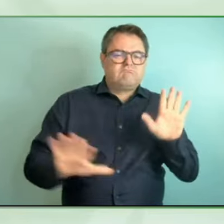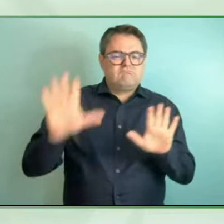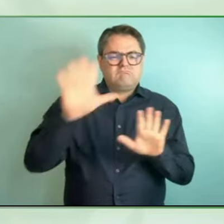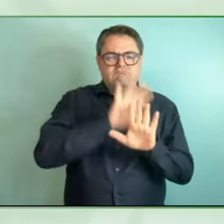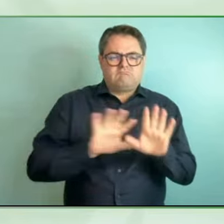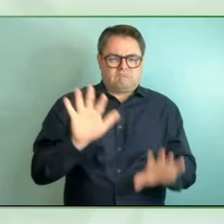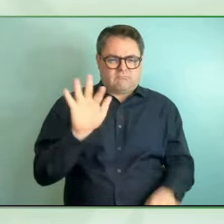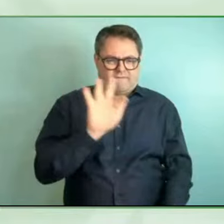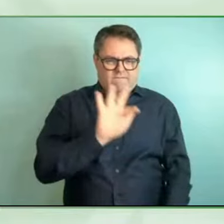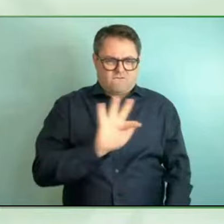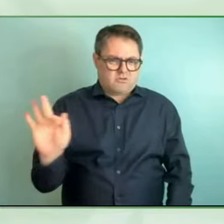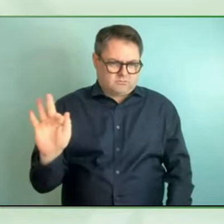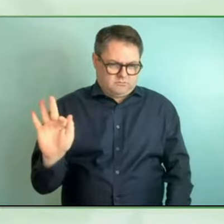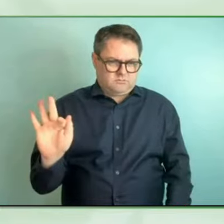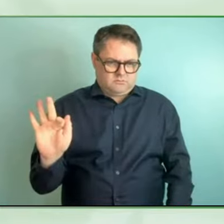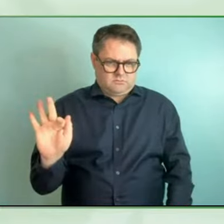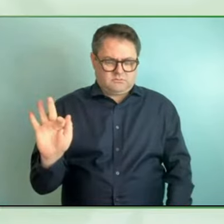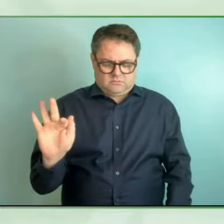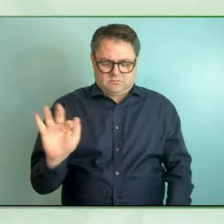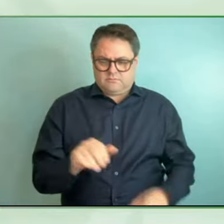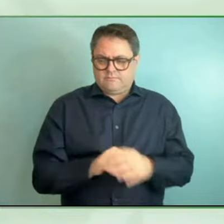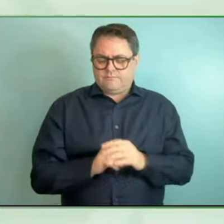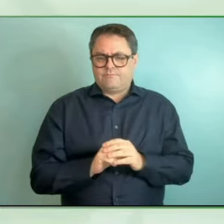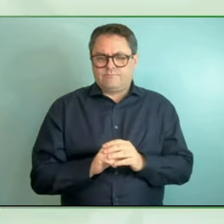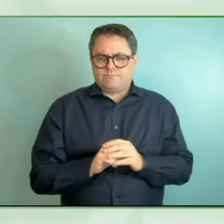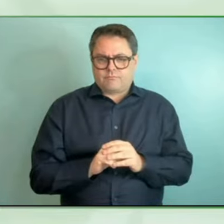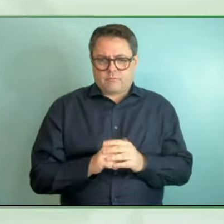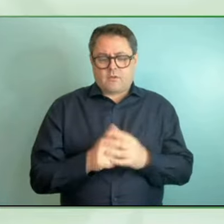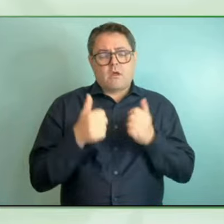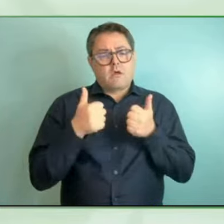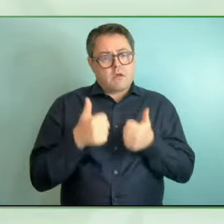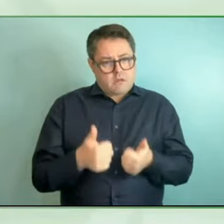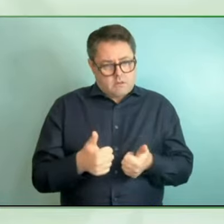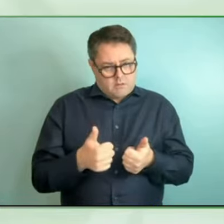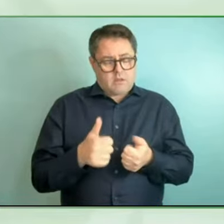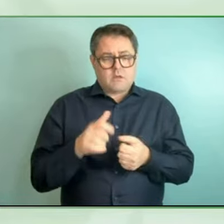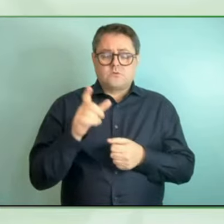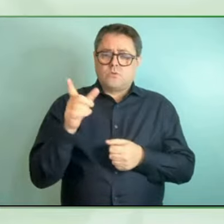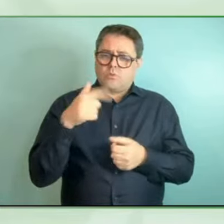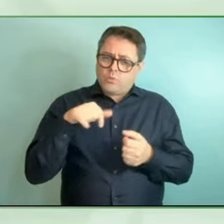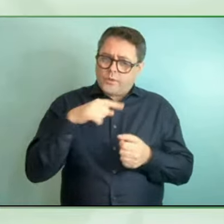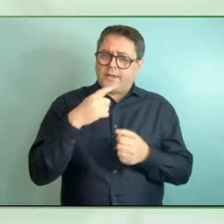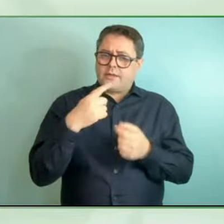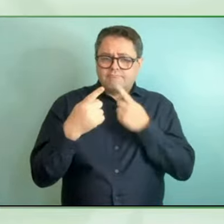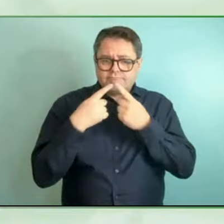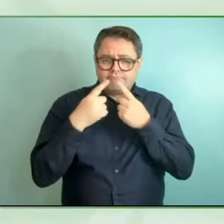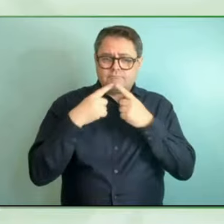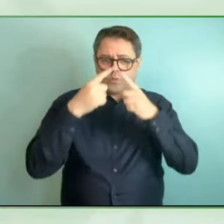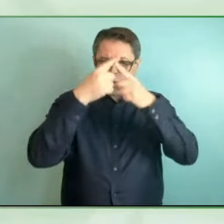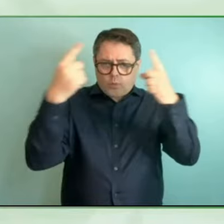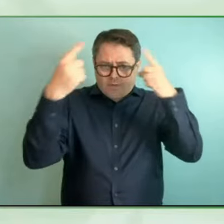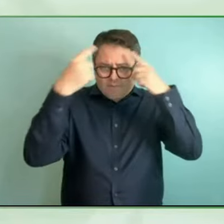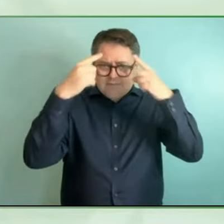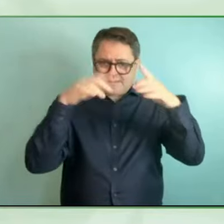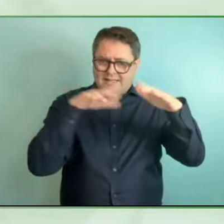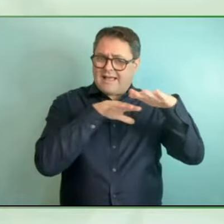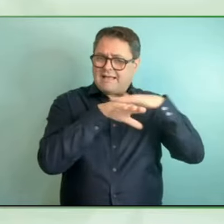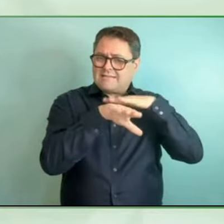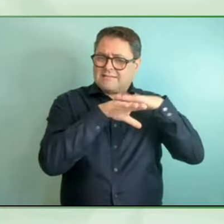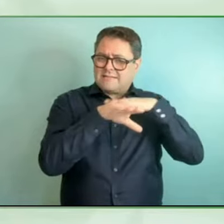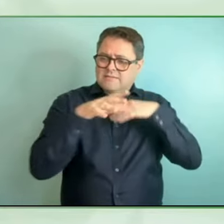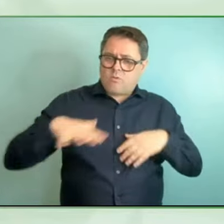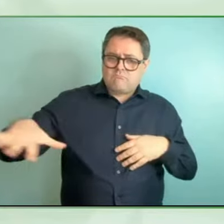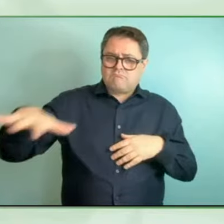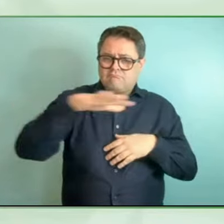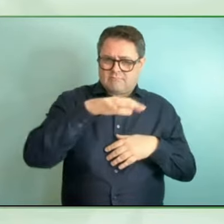students with disabilities. Good. So Dominique, we're talking about accessibility in higher education, but we have been talking about that